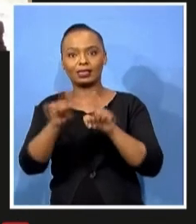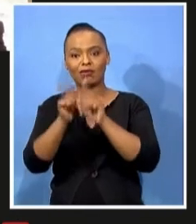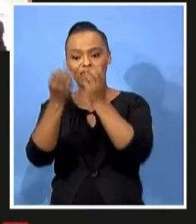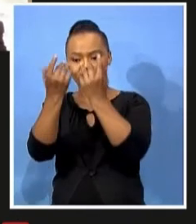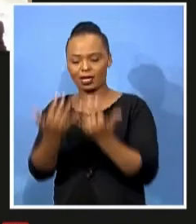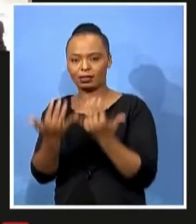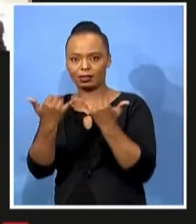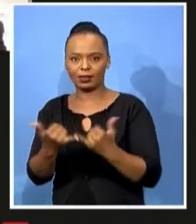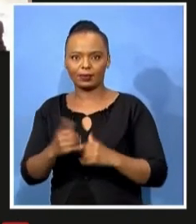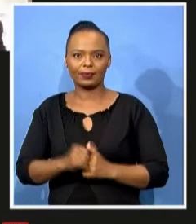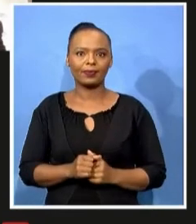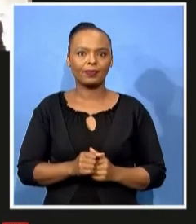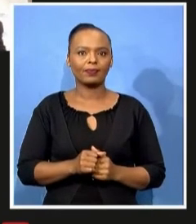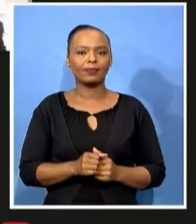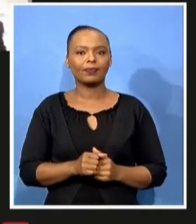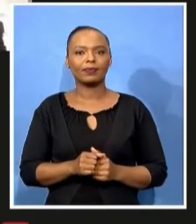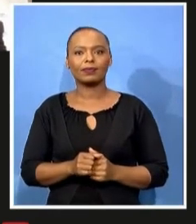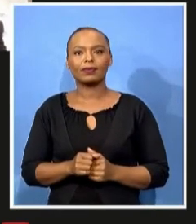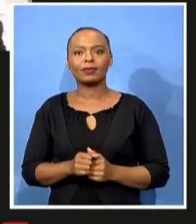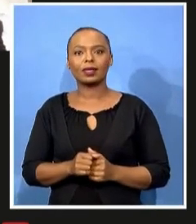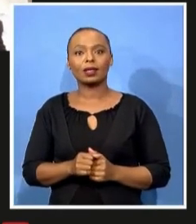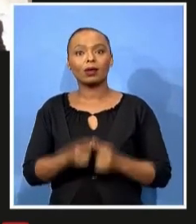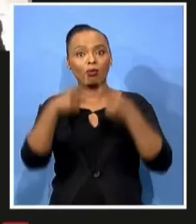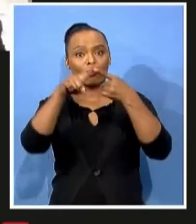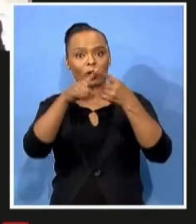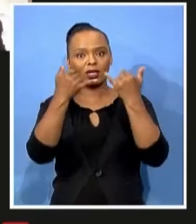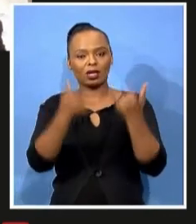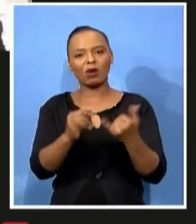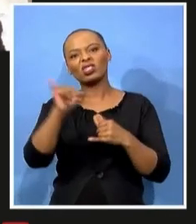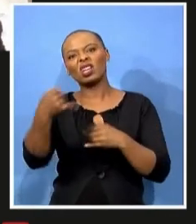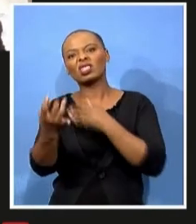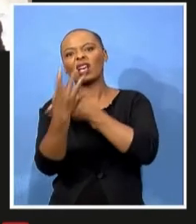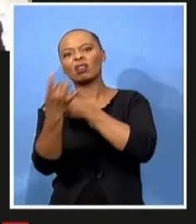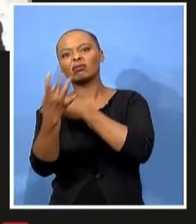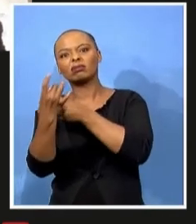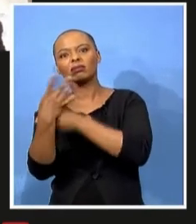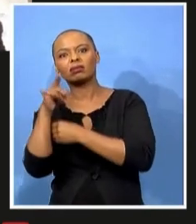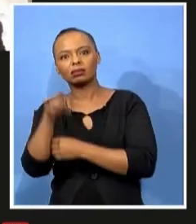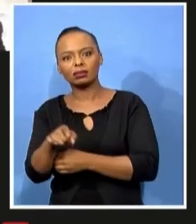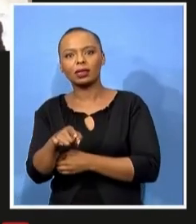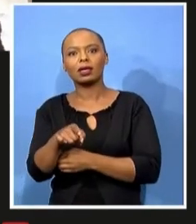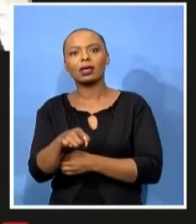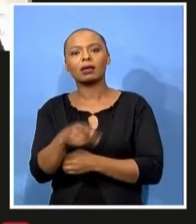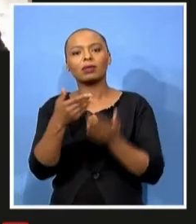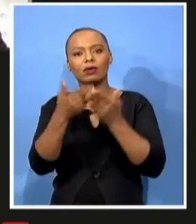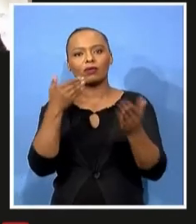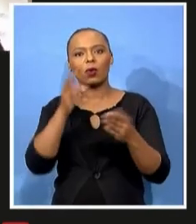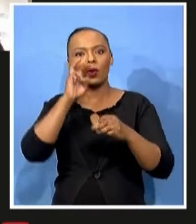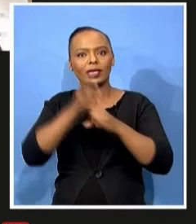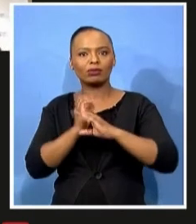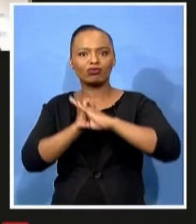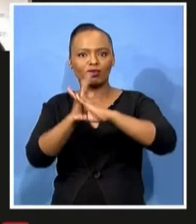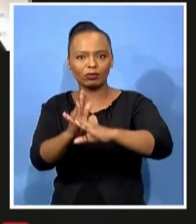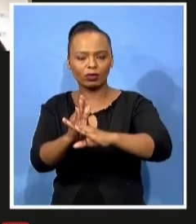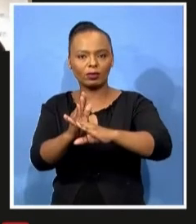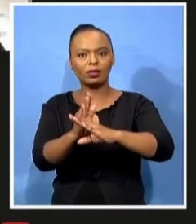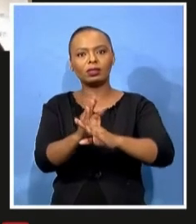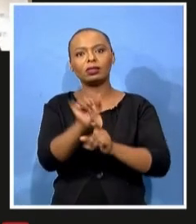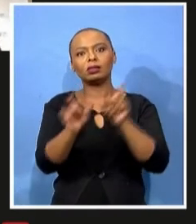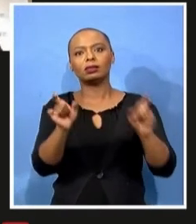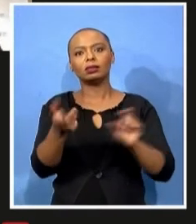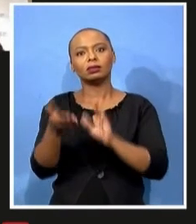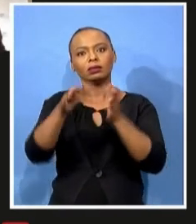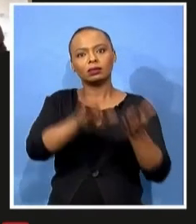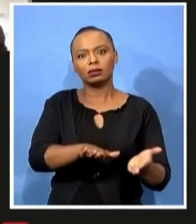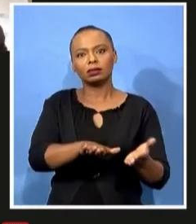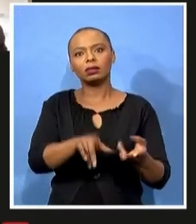I'll just highlight, I've made the point already. We need to prevent morbidity and mortality and ensure that there is a protection